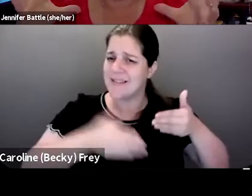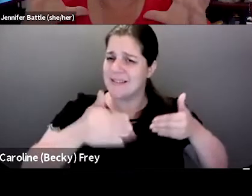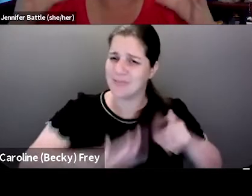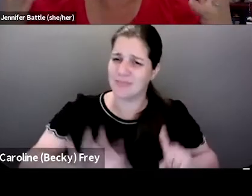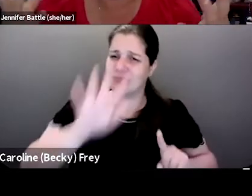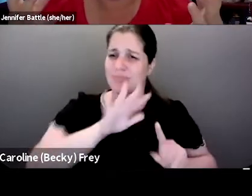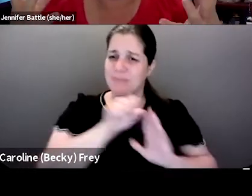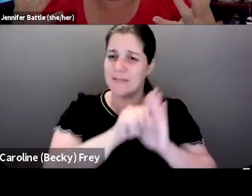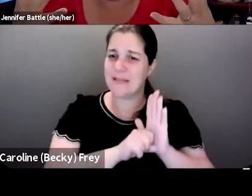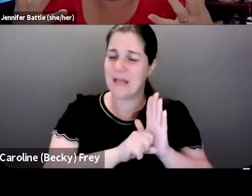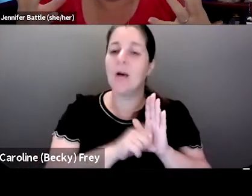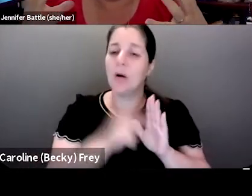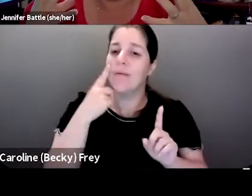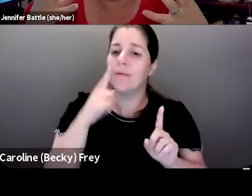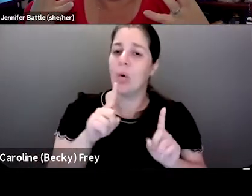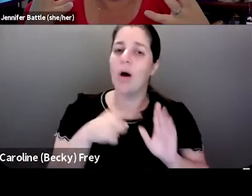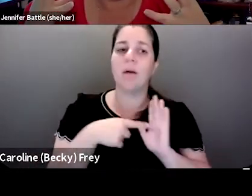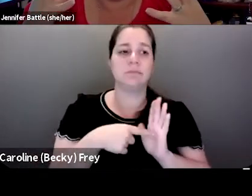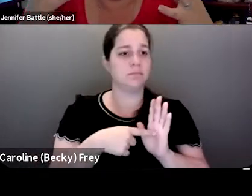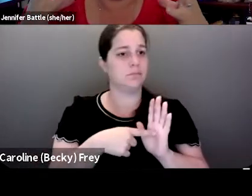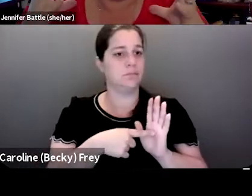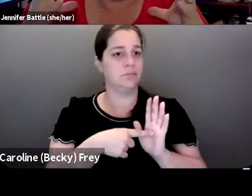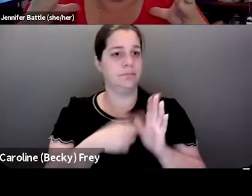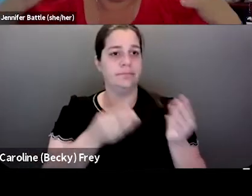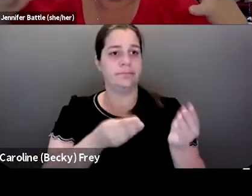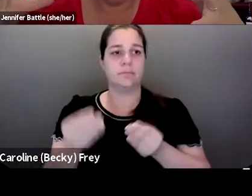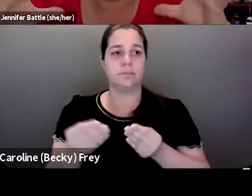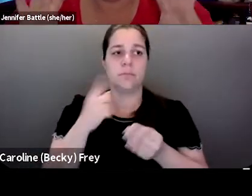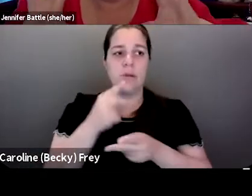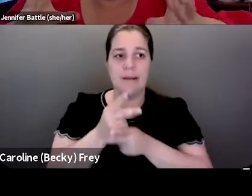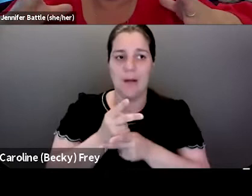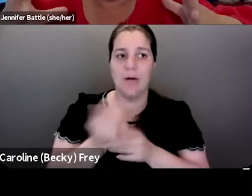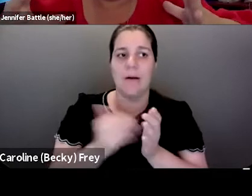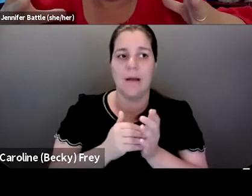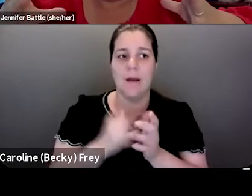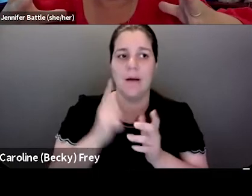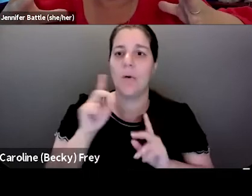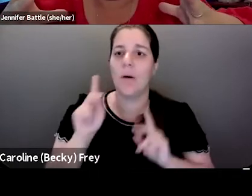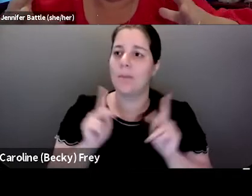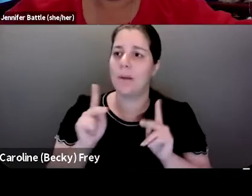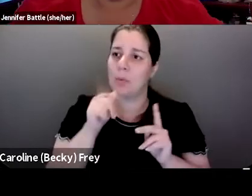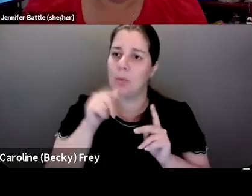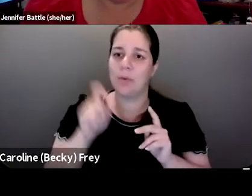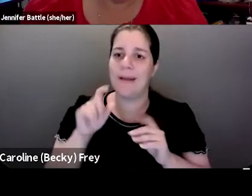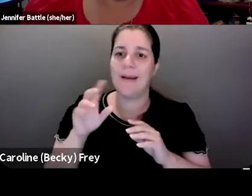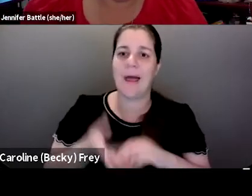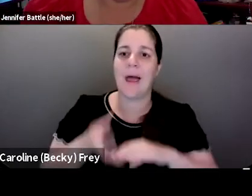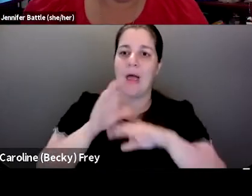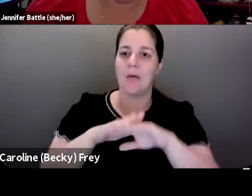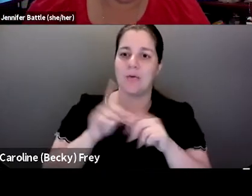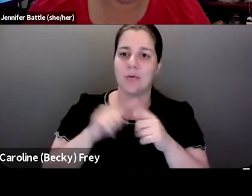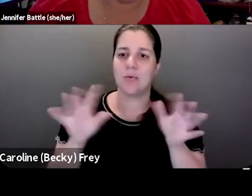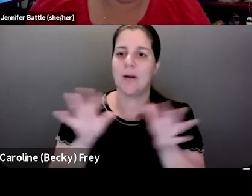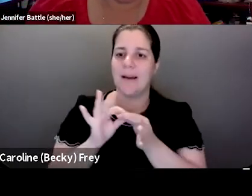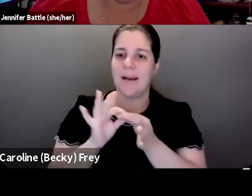for care into any folks who need something else, something extra for us to connect them forward.